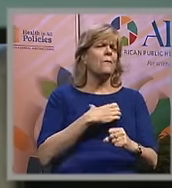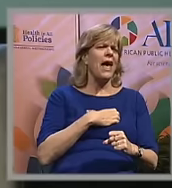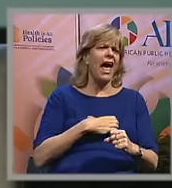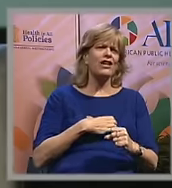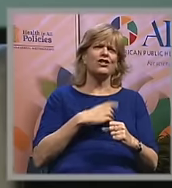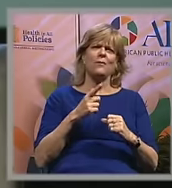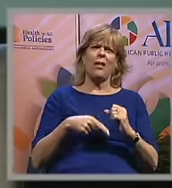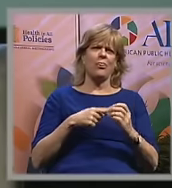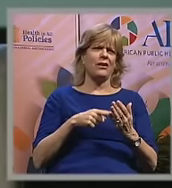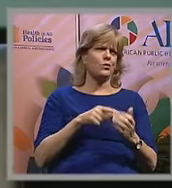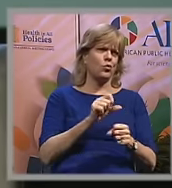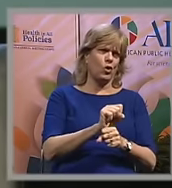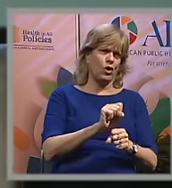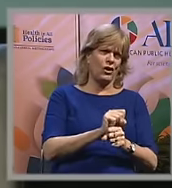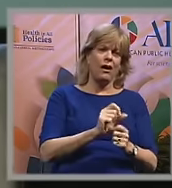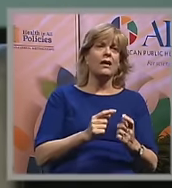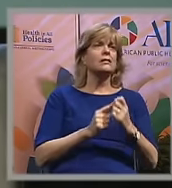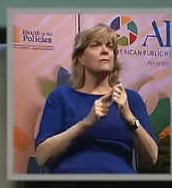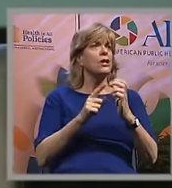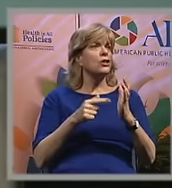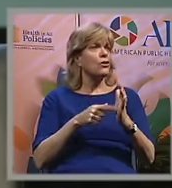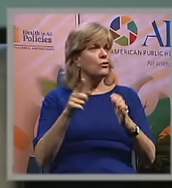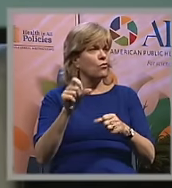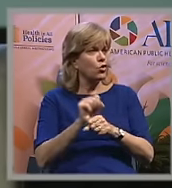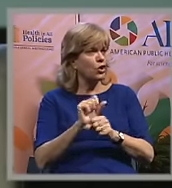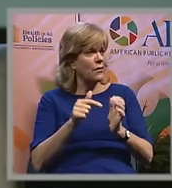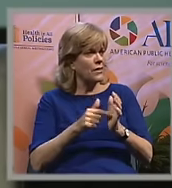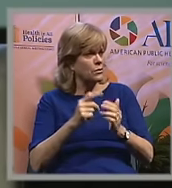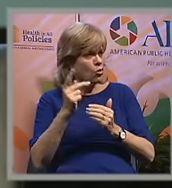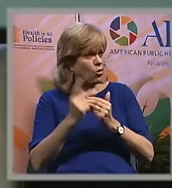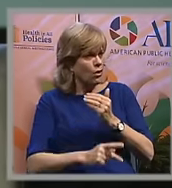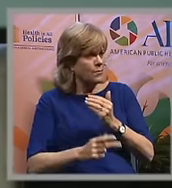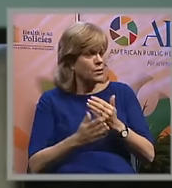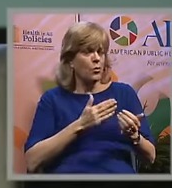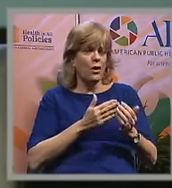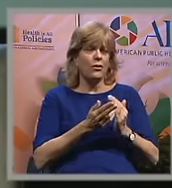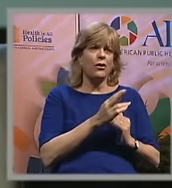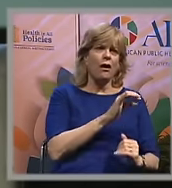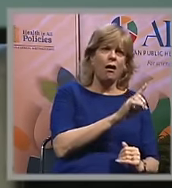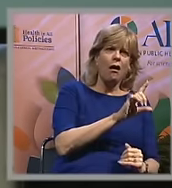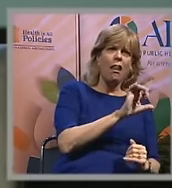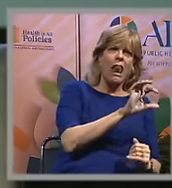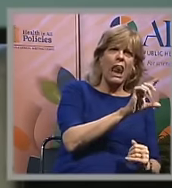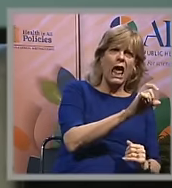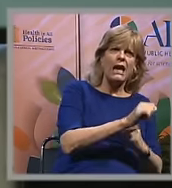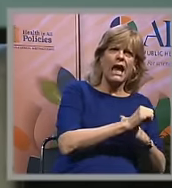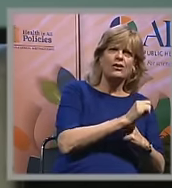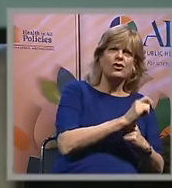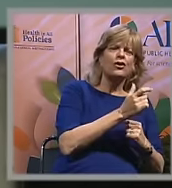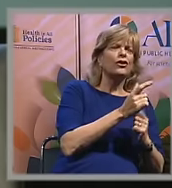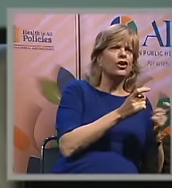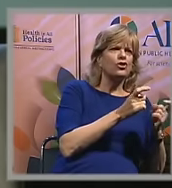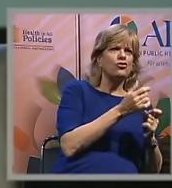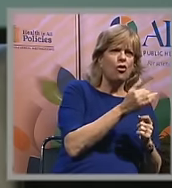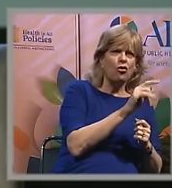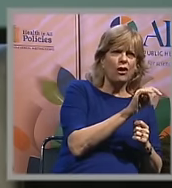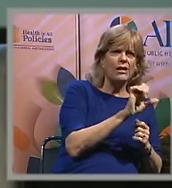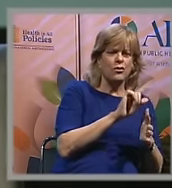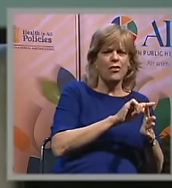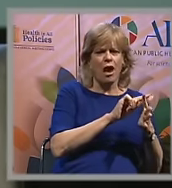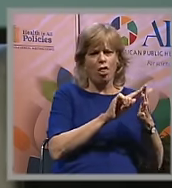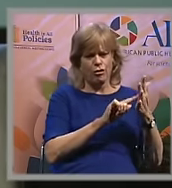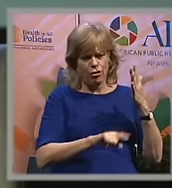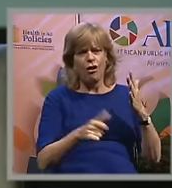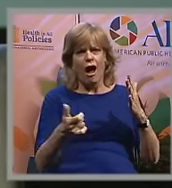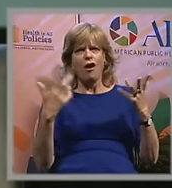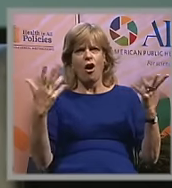folks who have worked on these programs that HUD has had, whether it's been lead hazard control grants or the other ones that I mentioned.